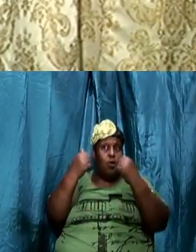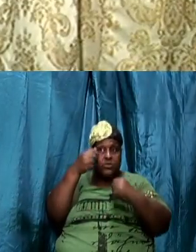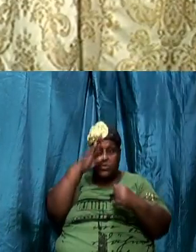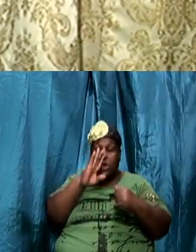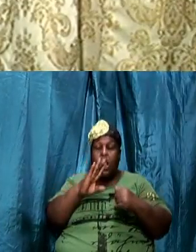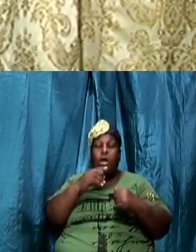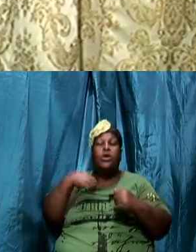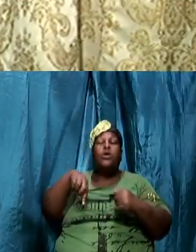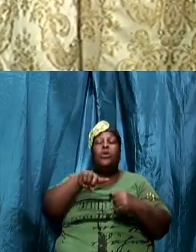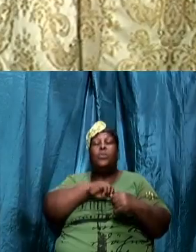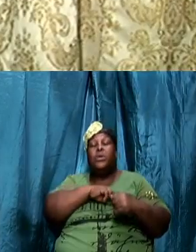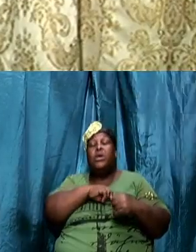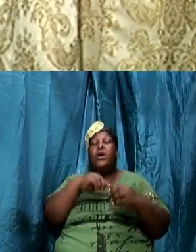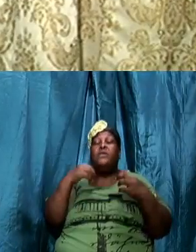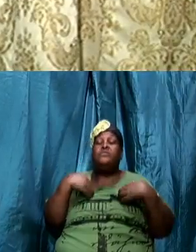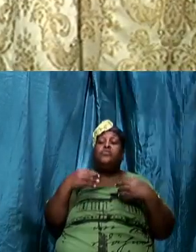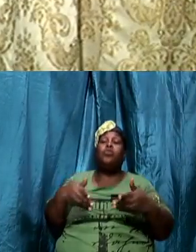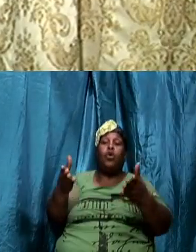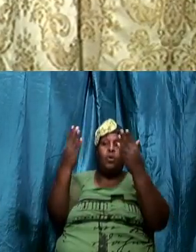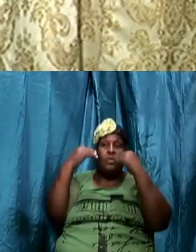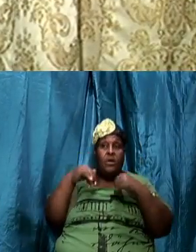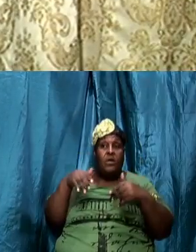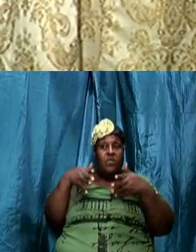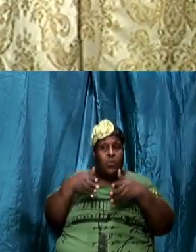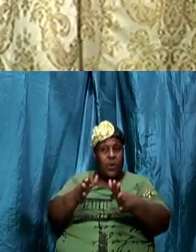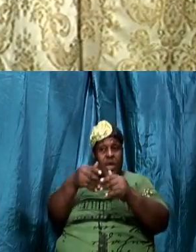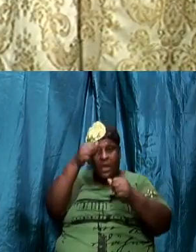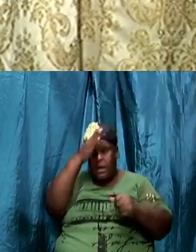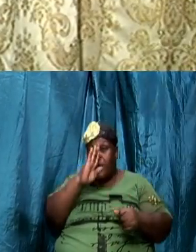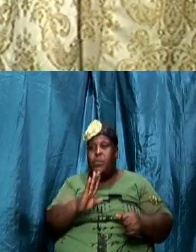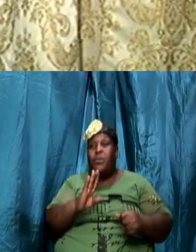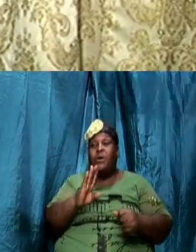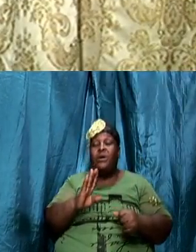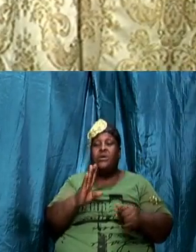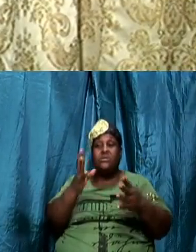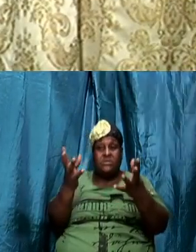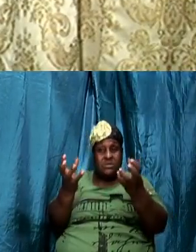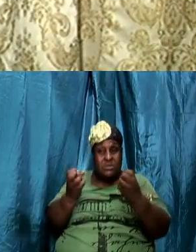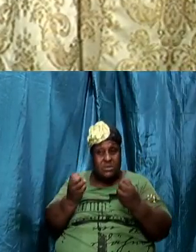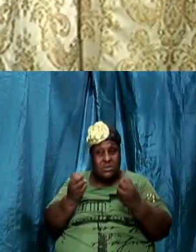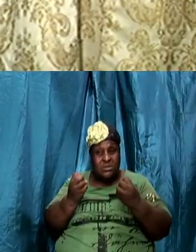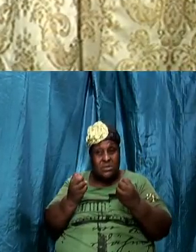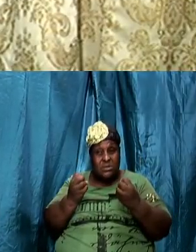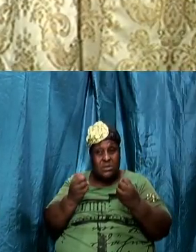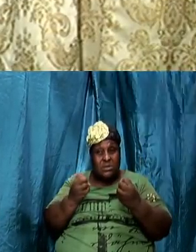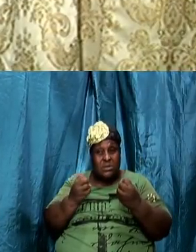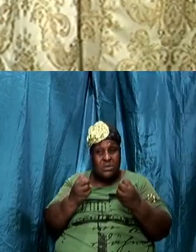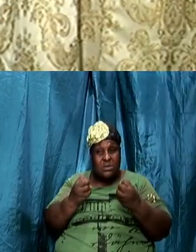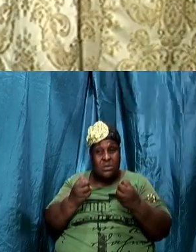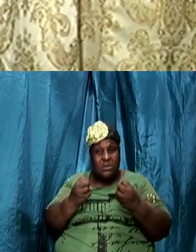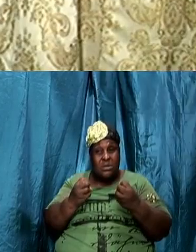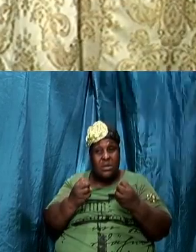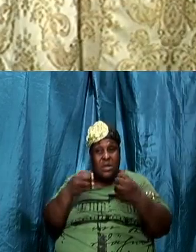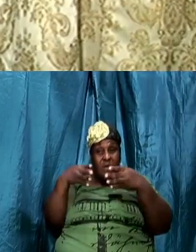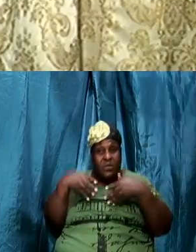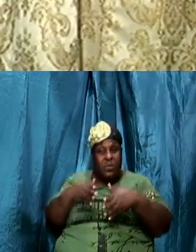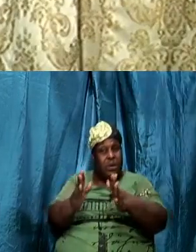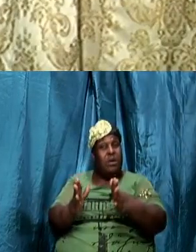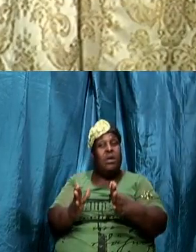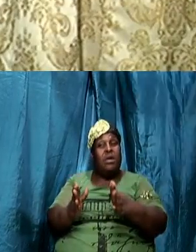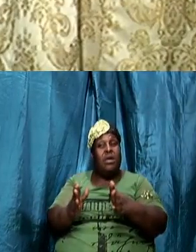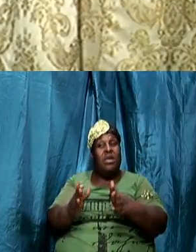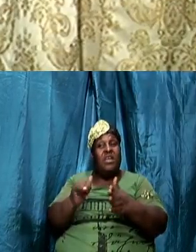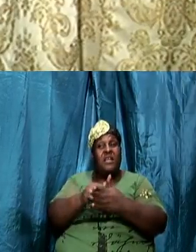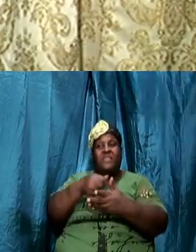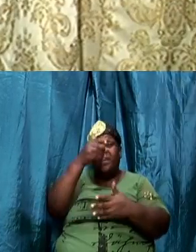have to worship him that way. And if we are going to be children of God, we are going to have to live a certain life the way that